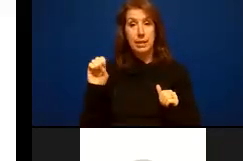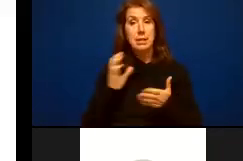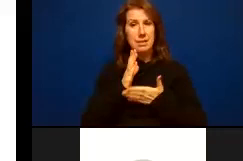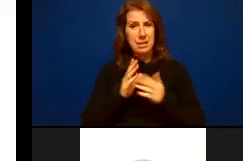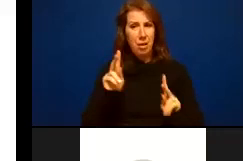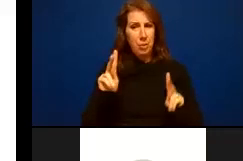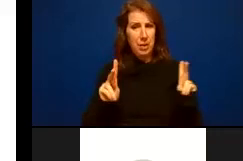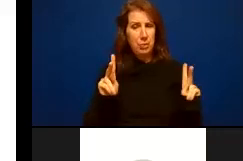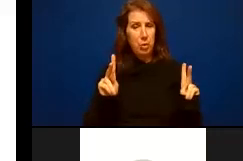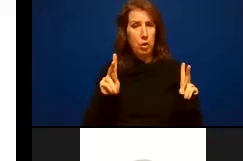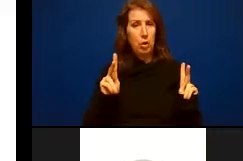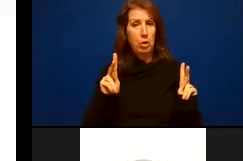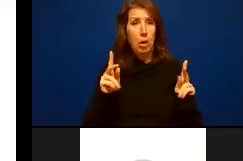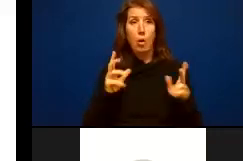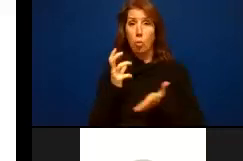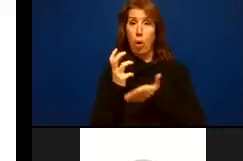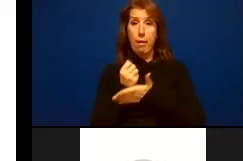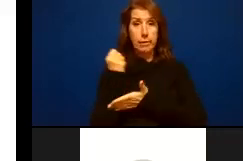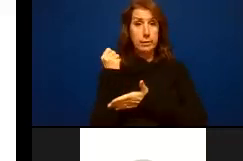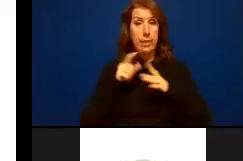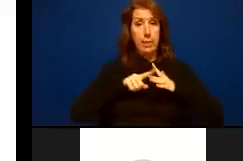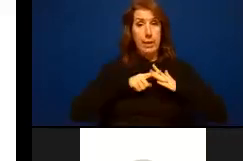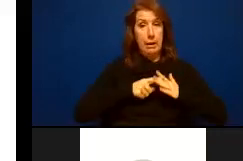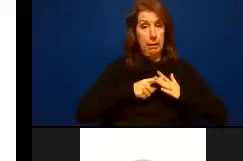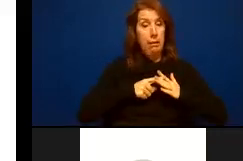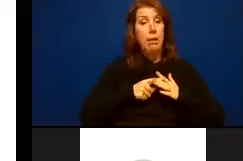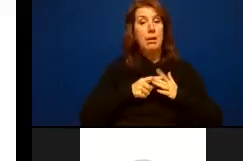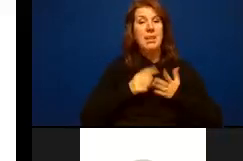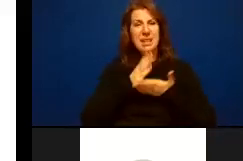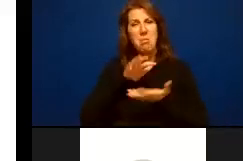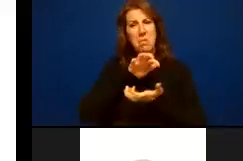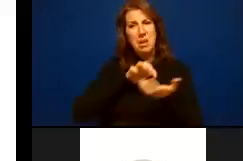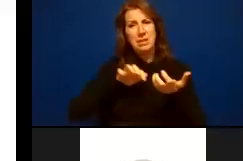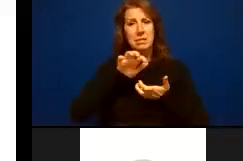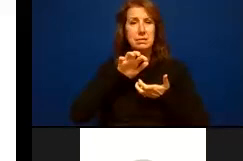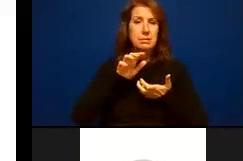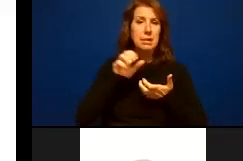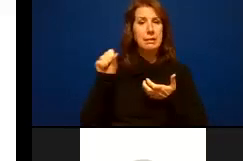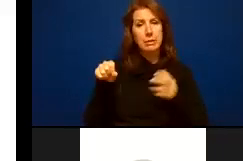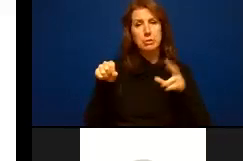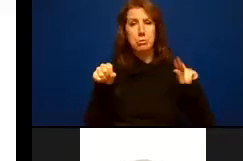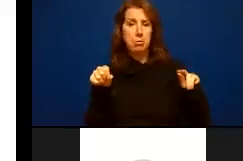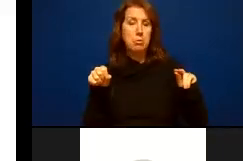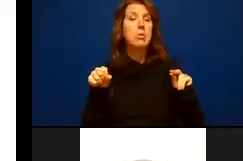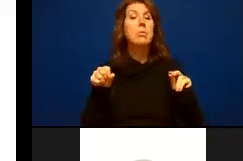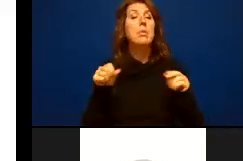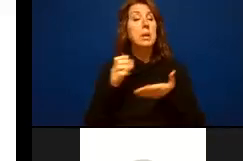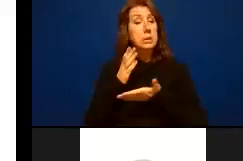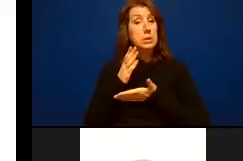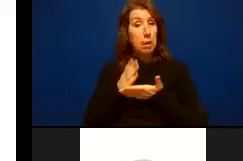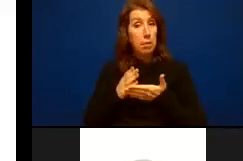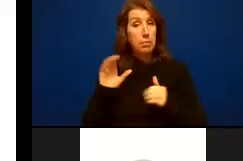secured some early legal victories. And then there's some mixed cases, but certainly there were some cases